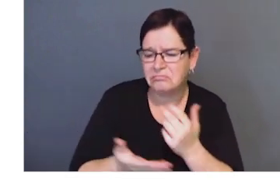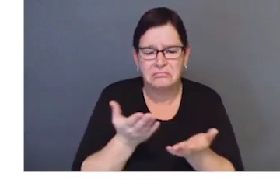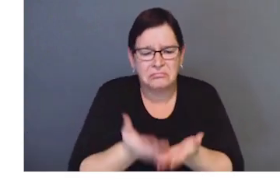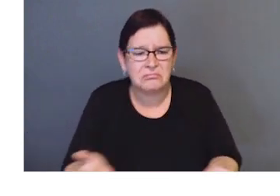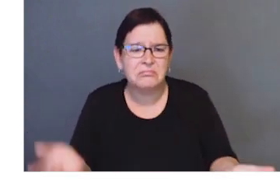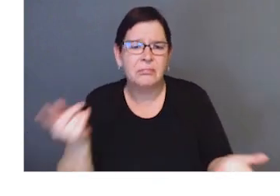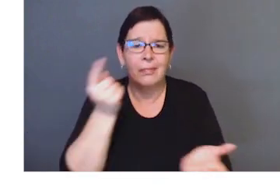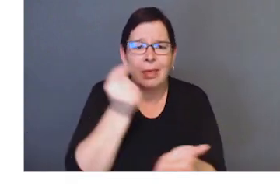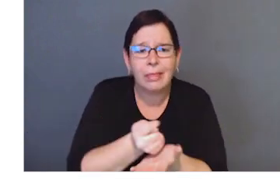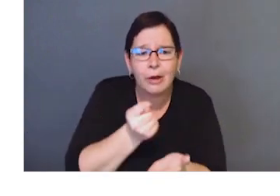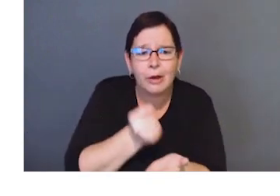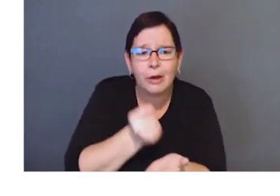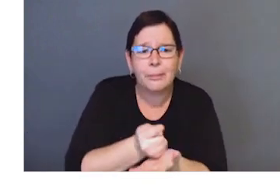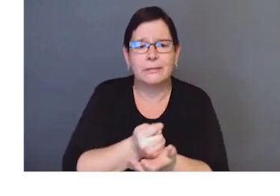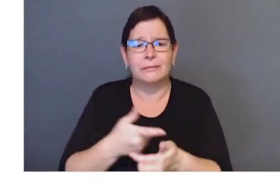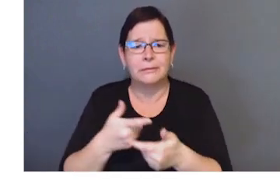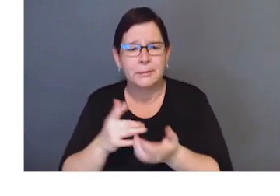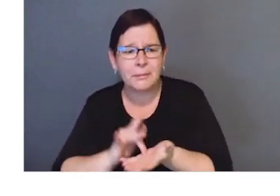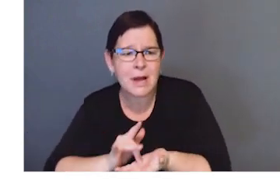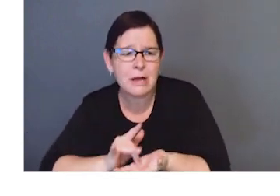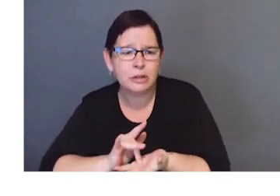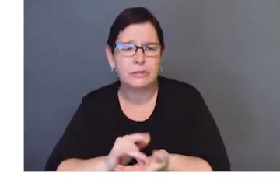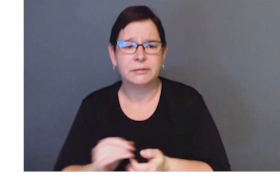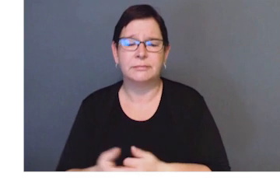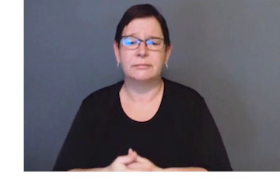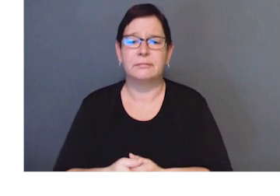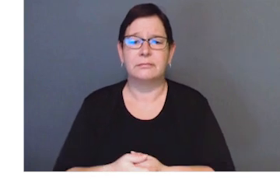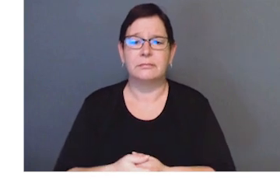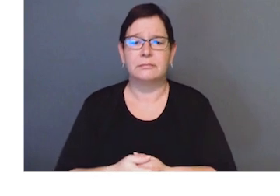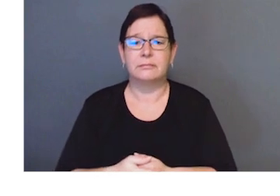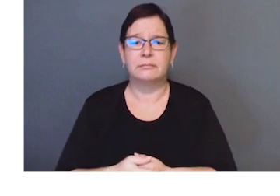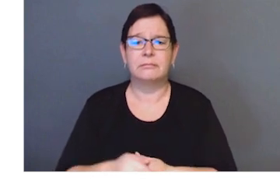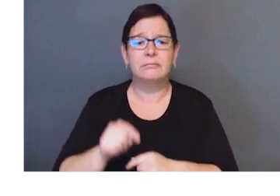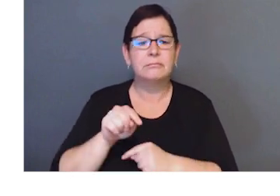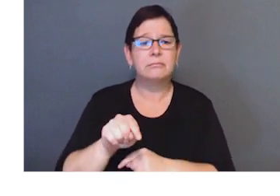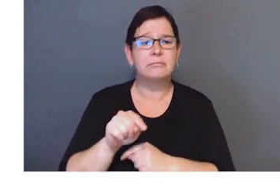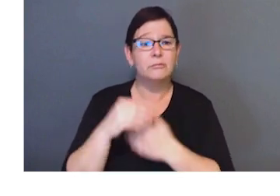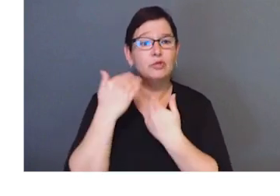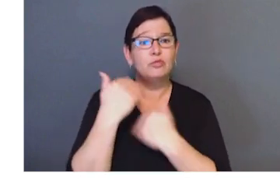This restriction is present all or substantially all of the time,